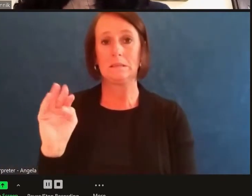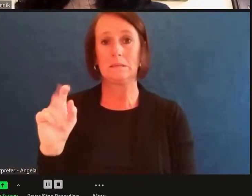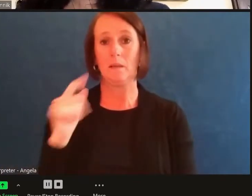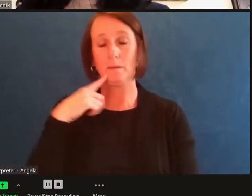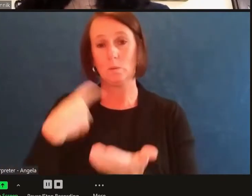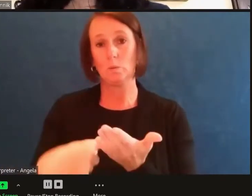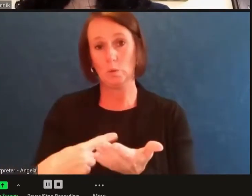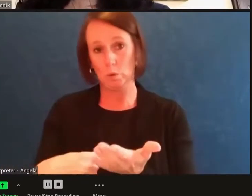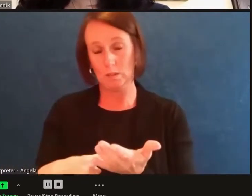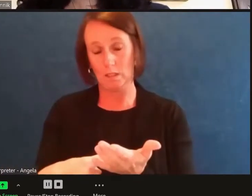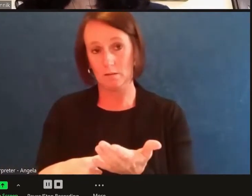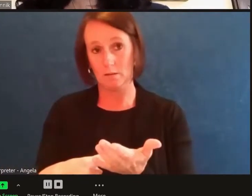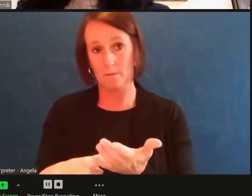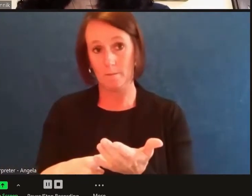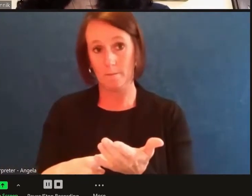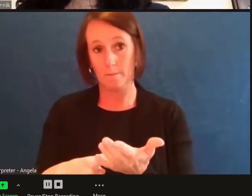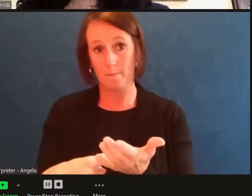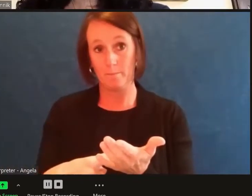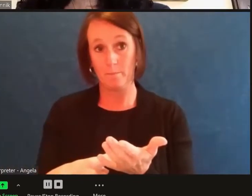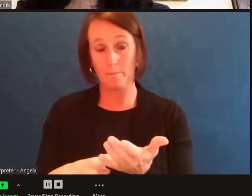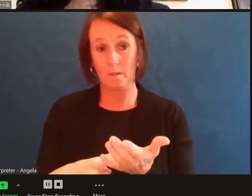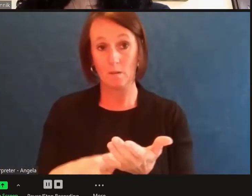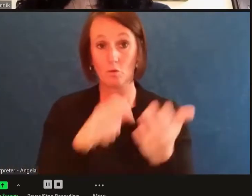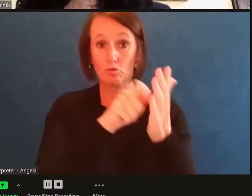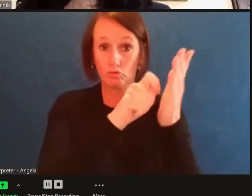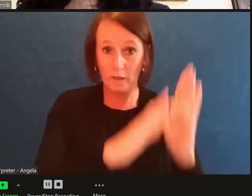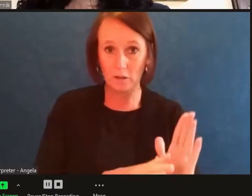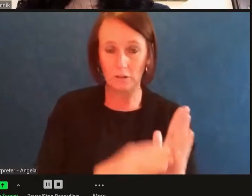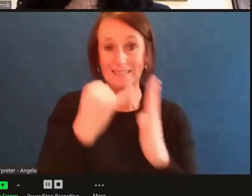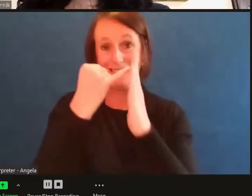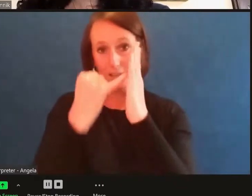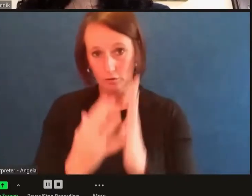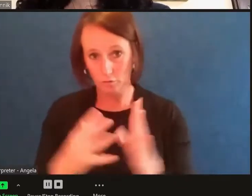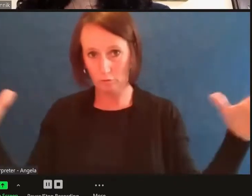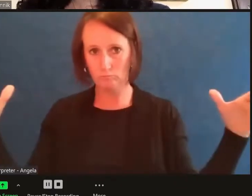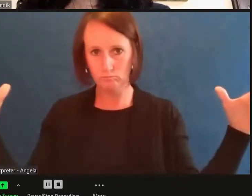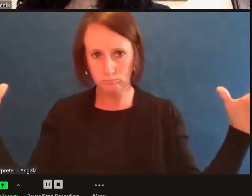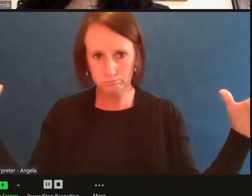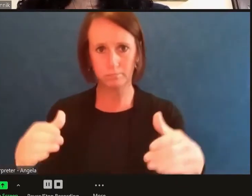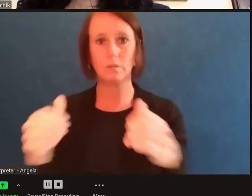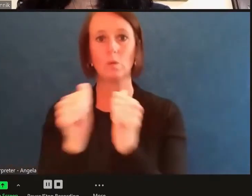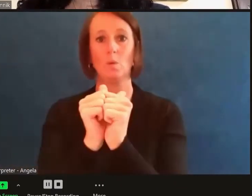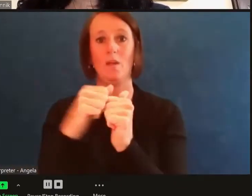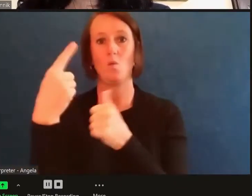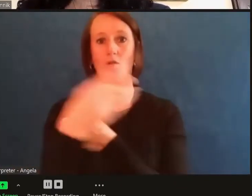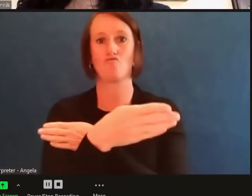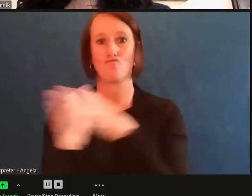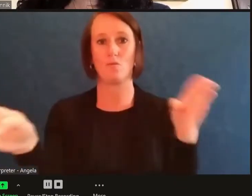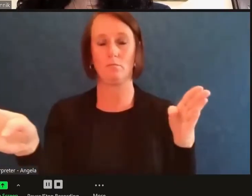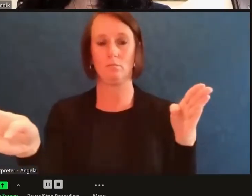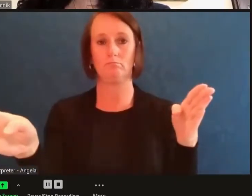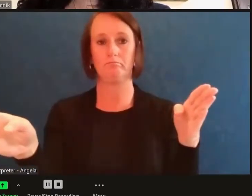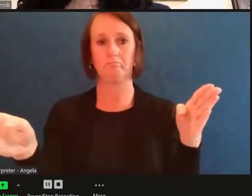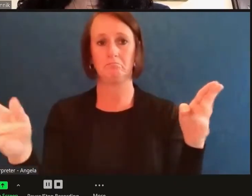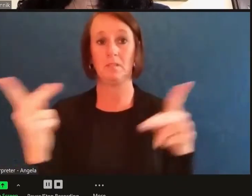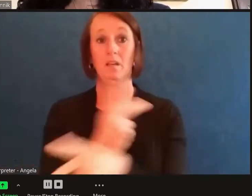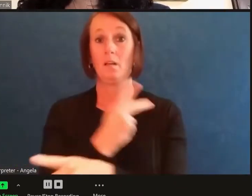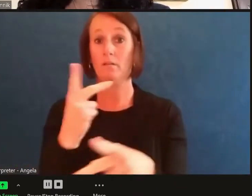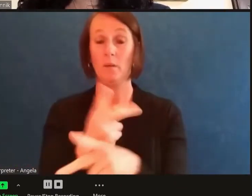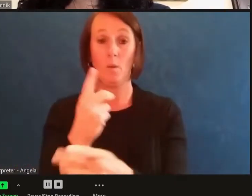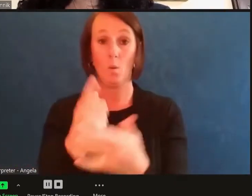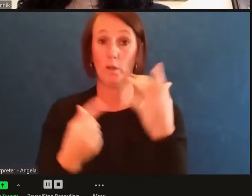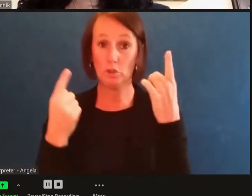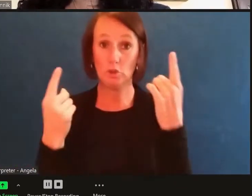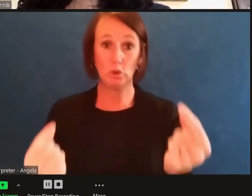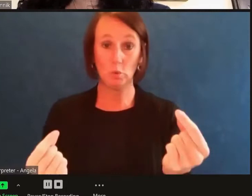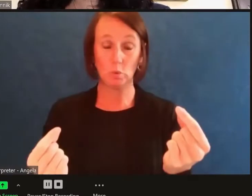illustrators, writers, and we put us all in one room and figured out what we could do. And we proposed the I Read Canadian, which